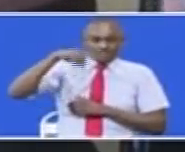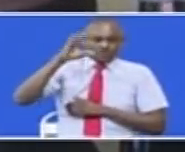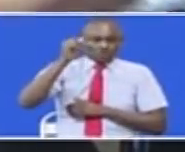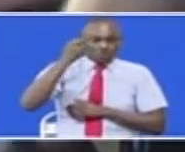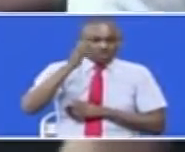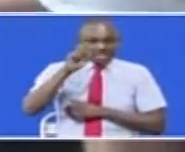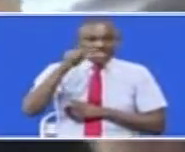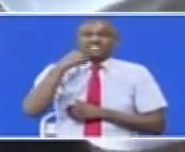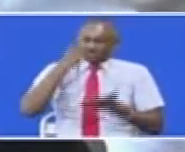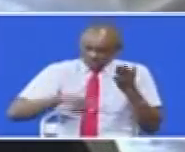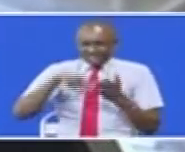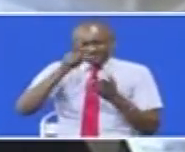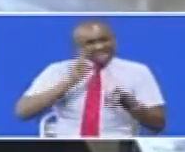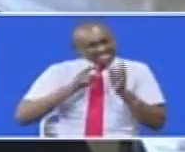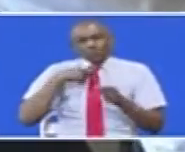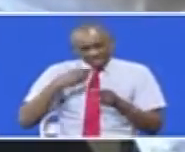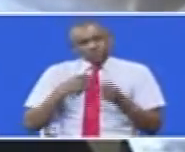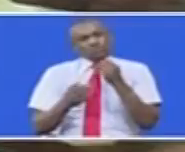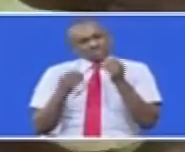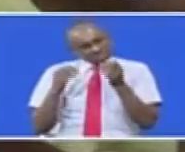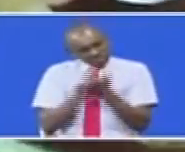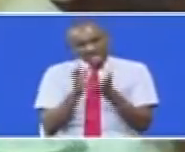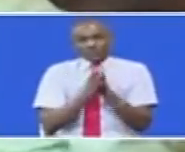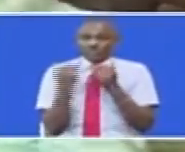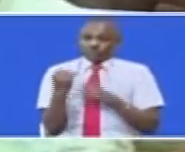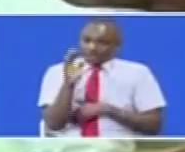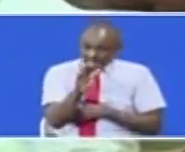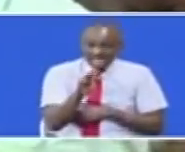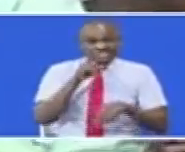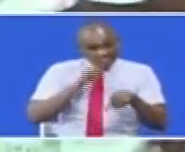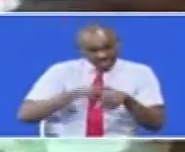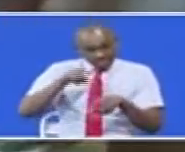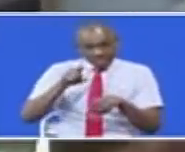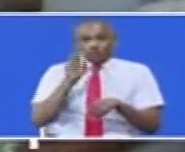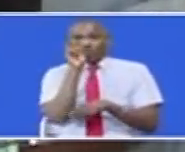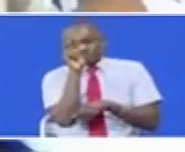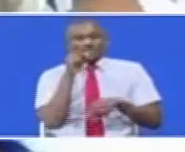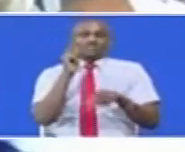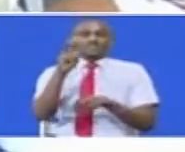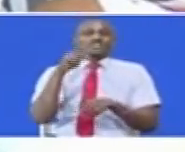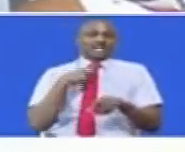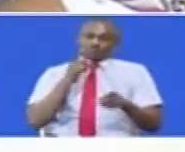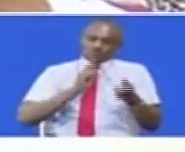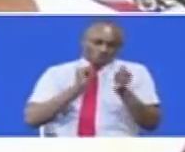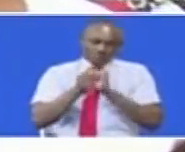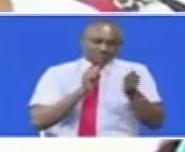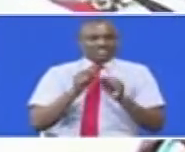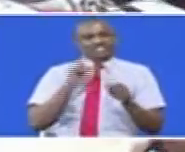was a moment for them to meet the children who watch and cheer them while they compete abroad.